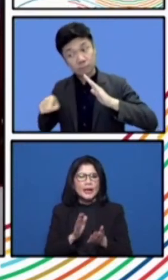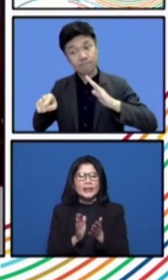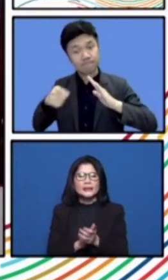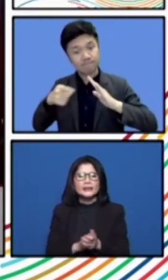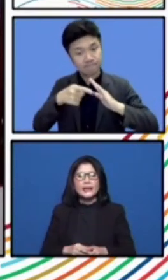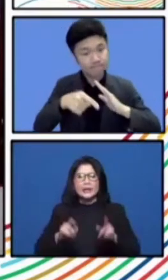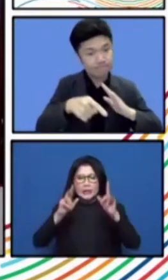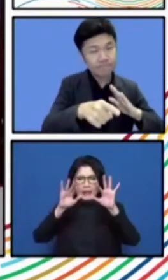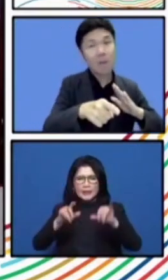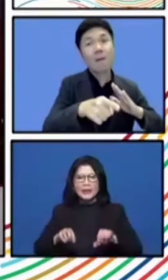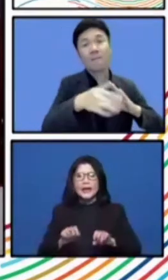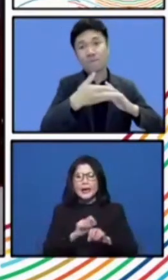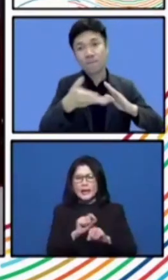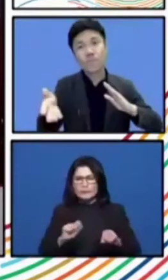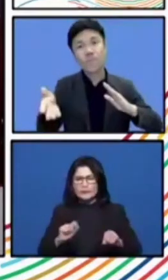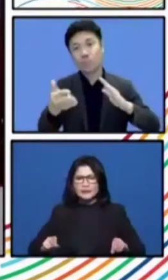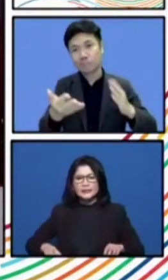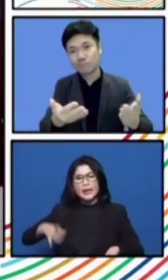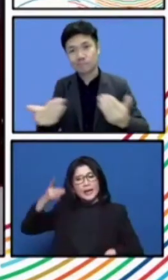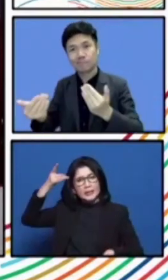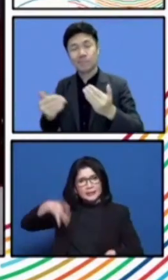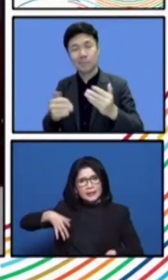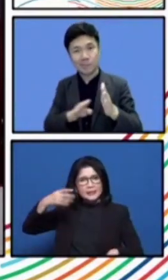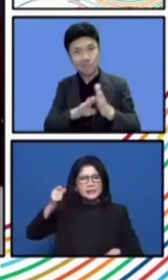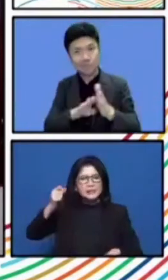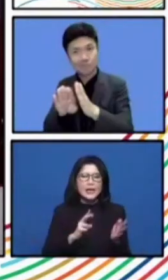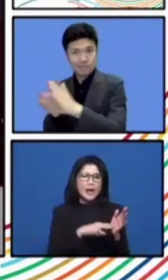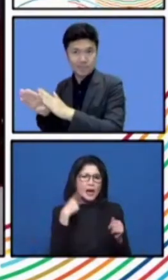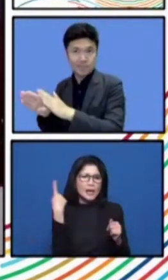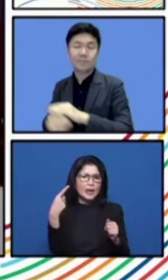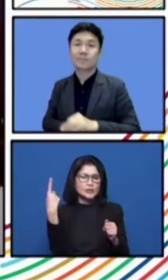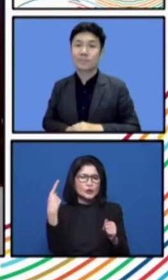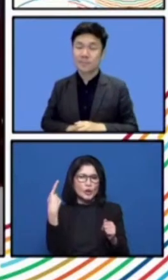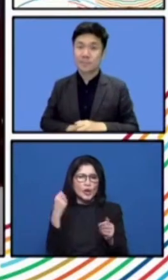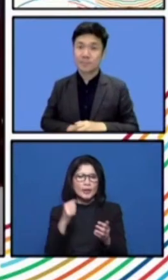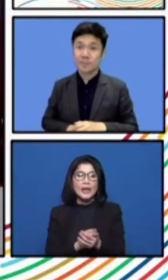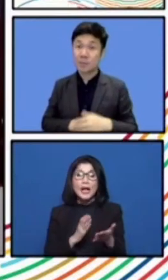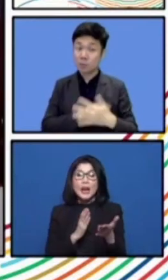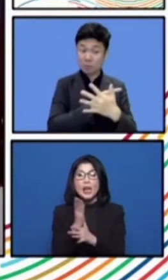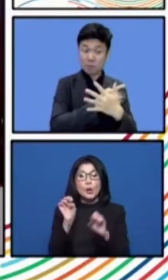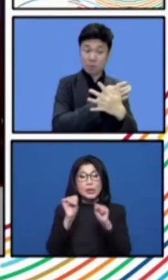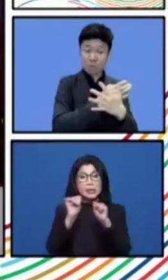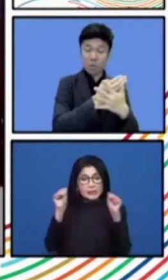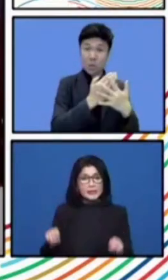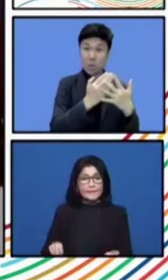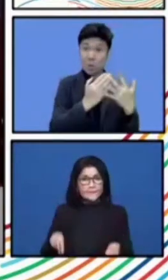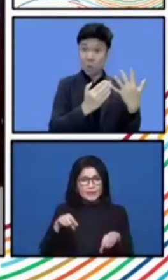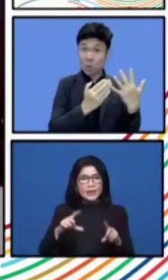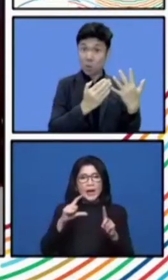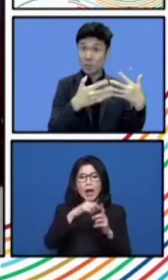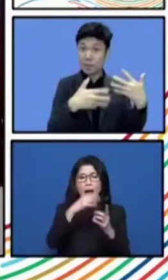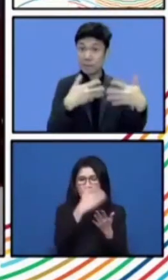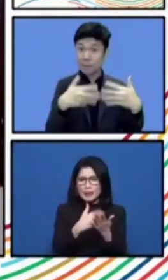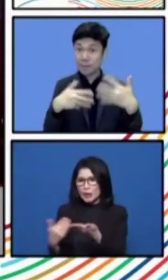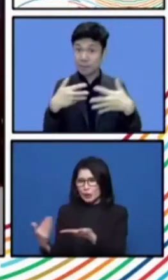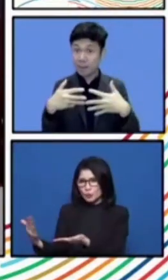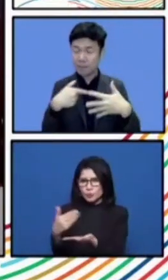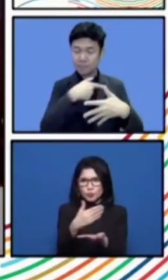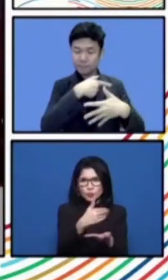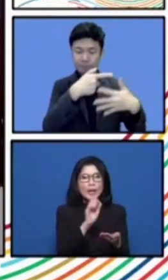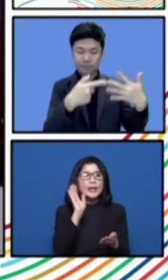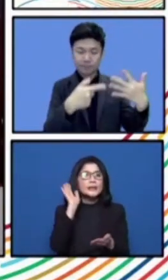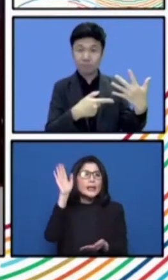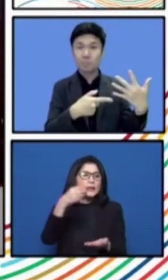under this mechanism data collectate will be shared for multiple Youth Center service